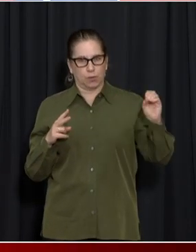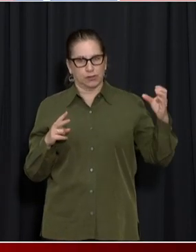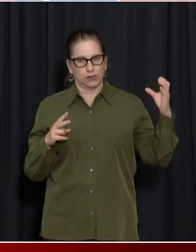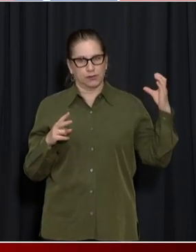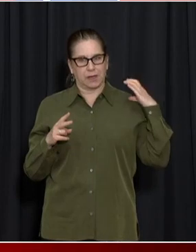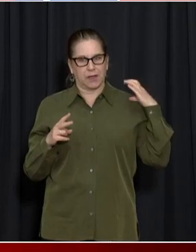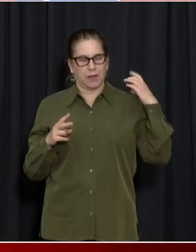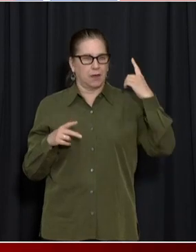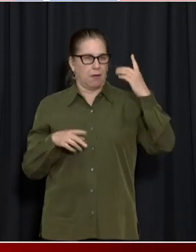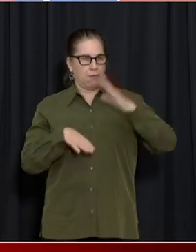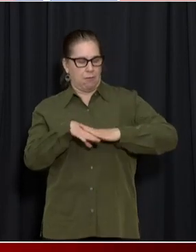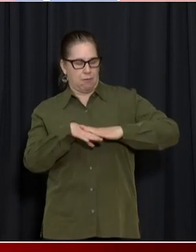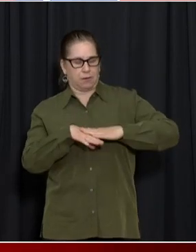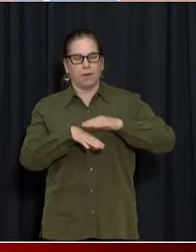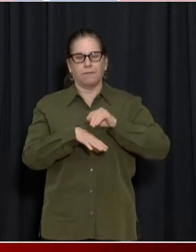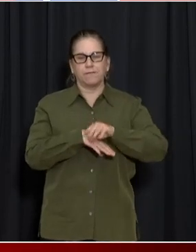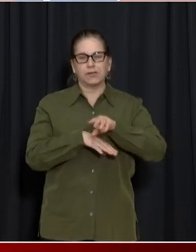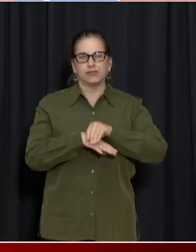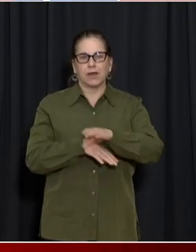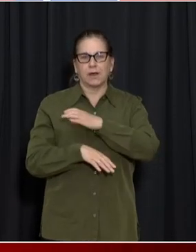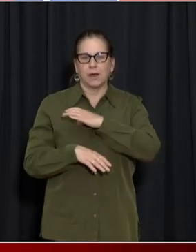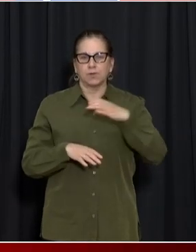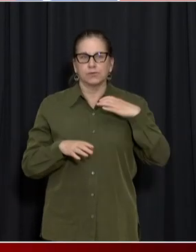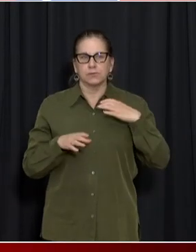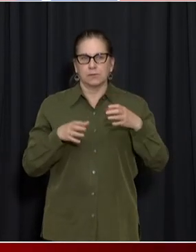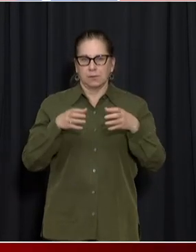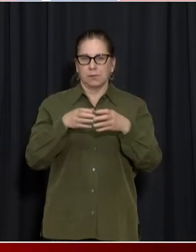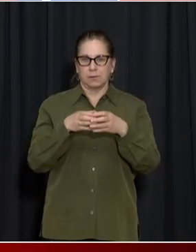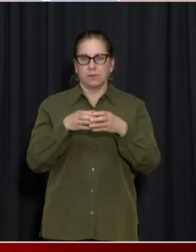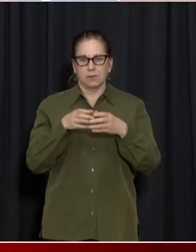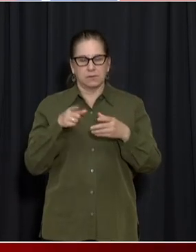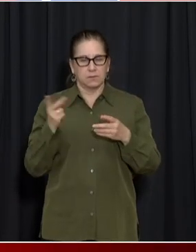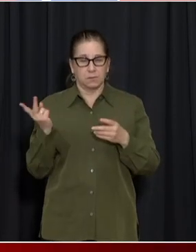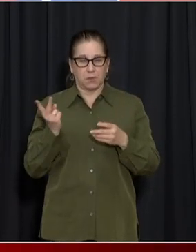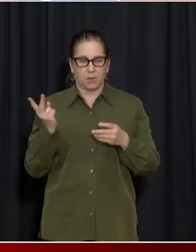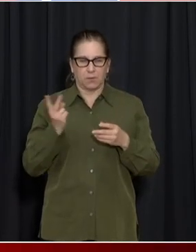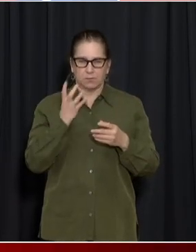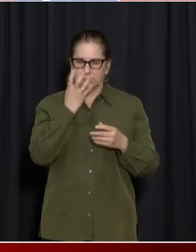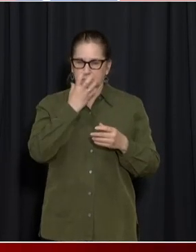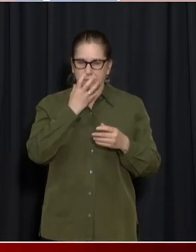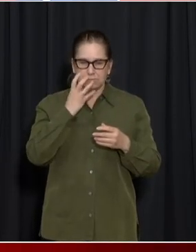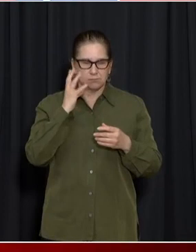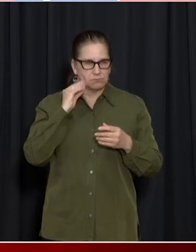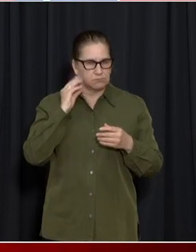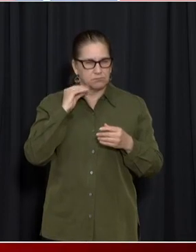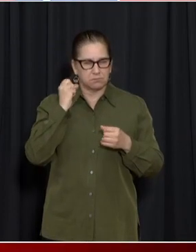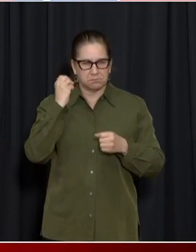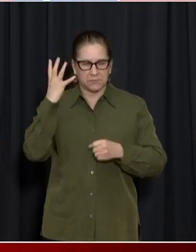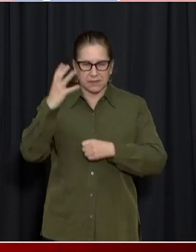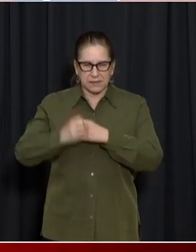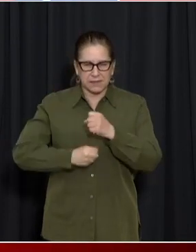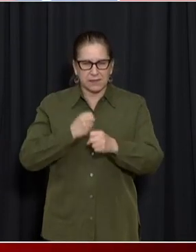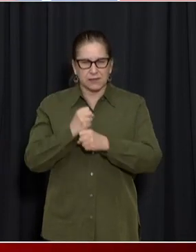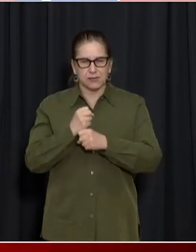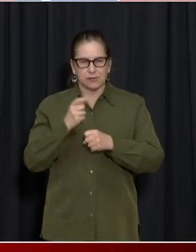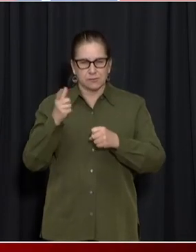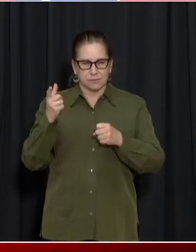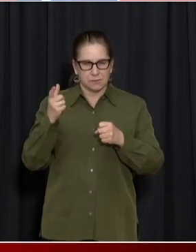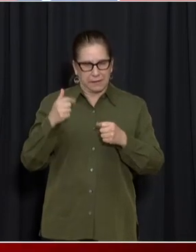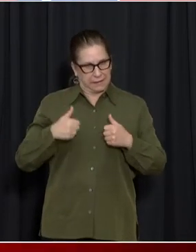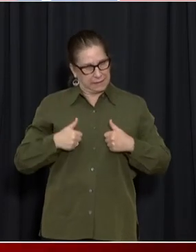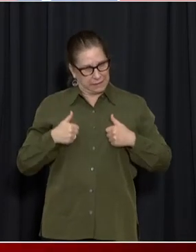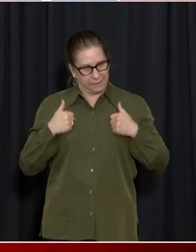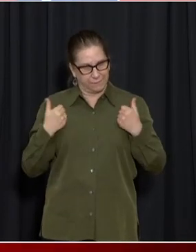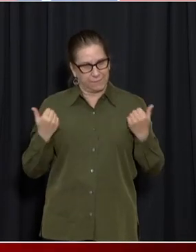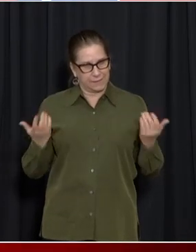energy, and talent to this process and decades of living in Washington, D.C.